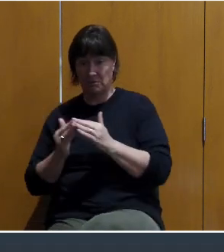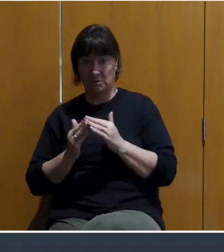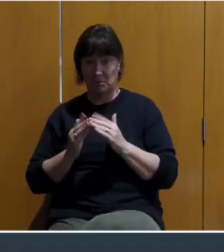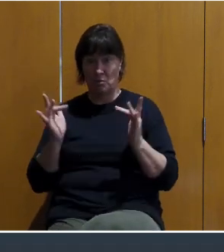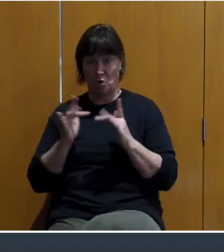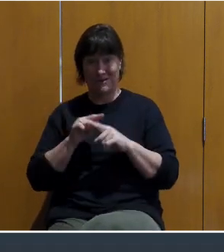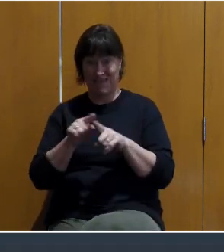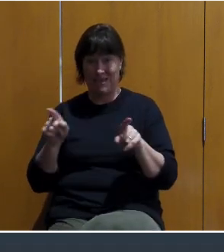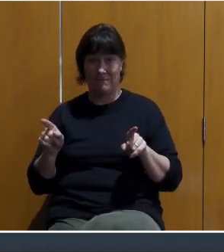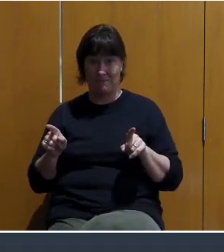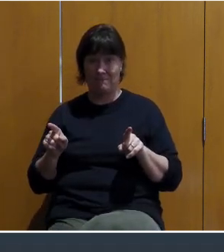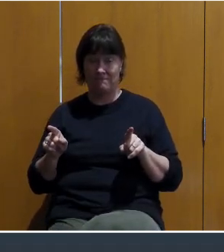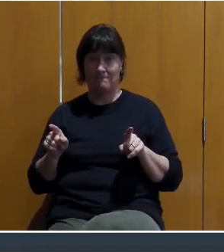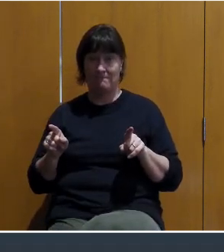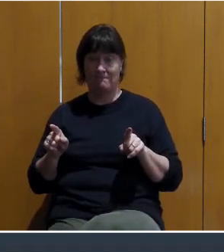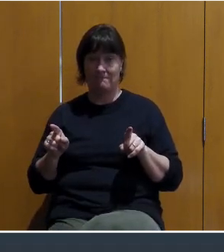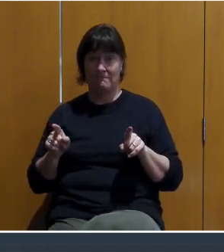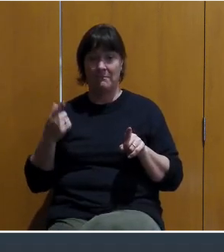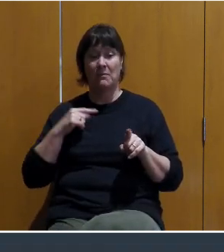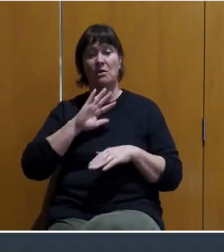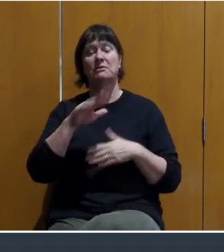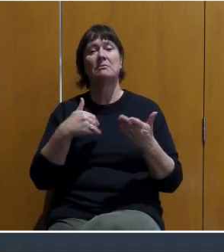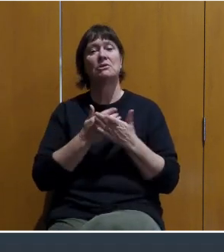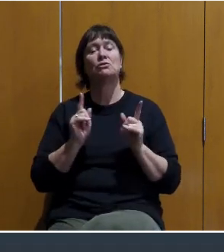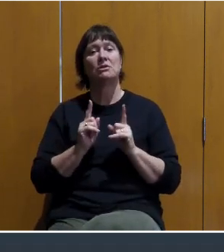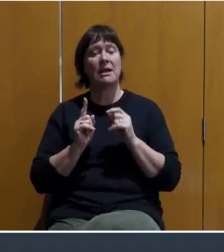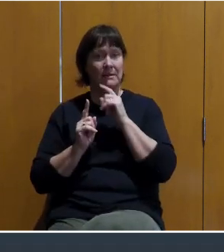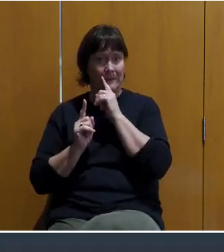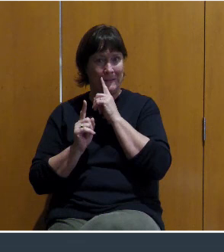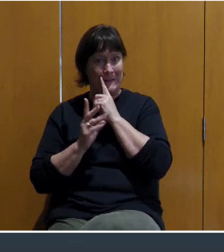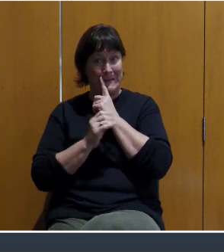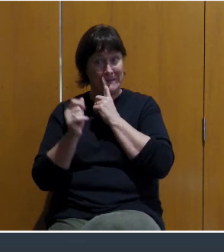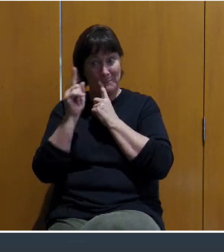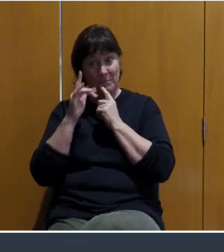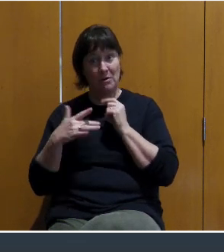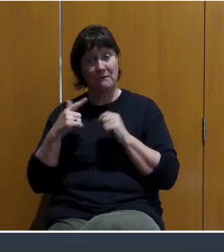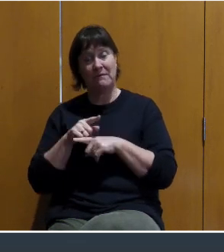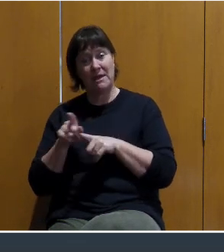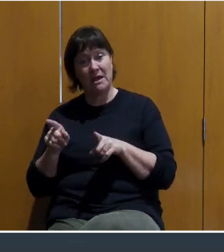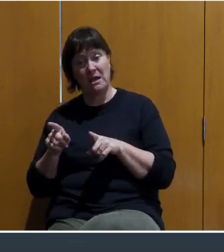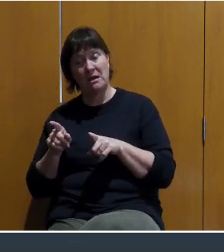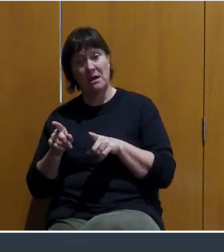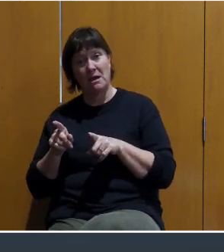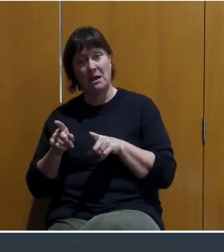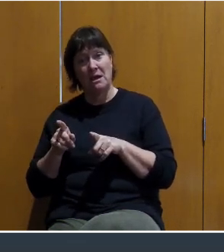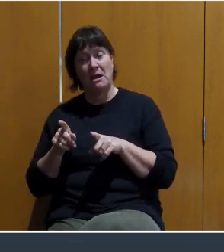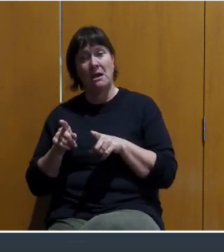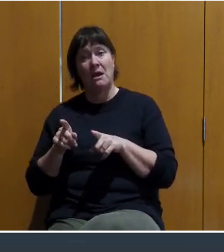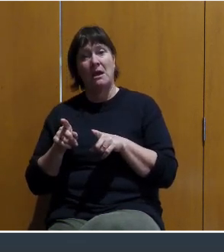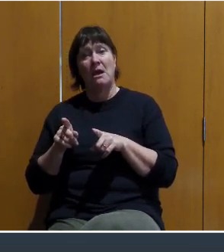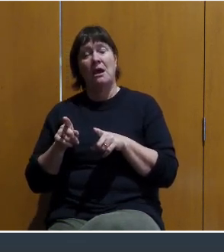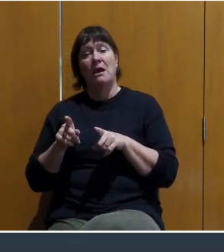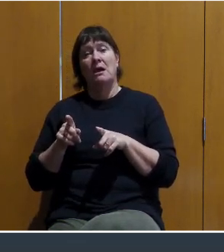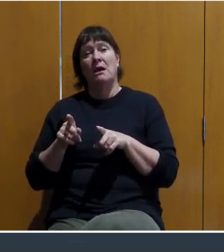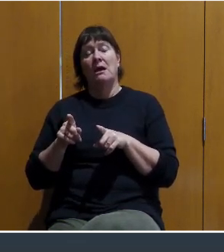we're proposing to make, given the submissions we've had today around from some of the residents in those areas and some of the undesirable behaviour